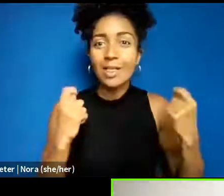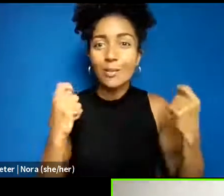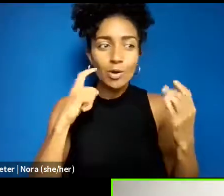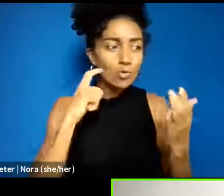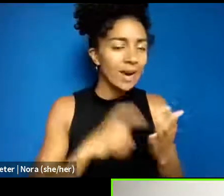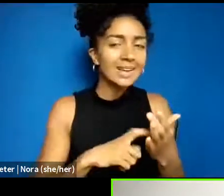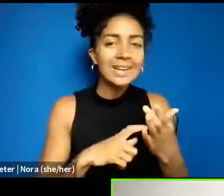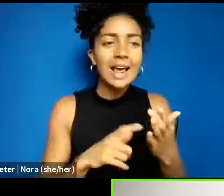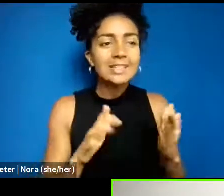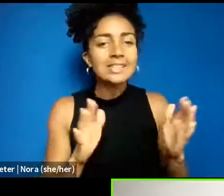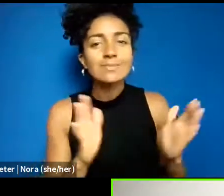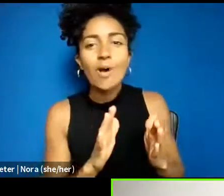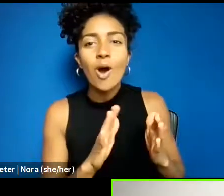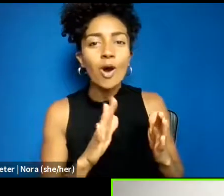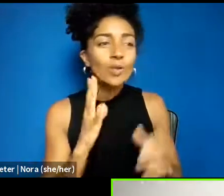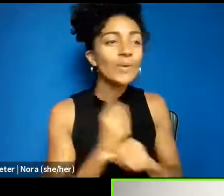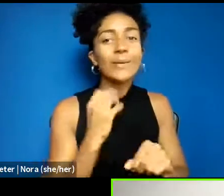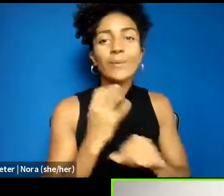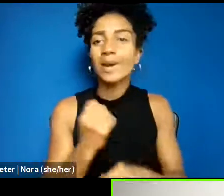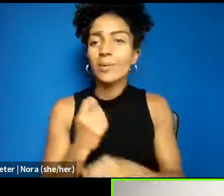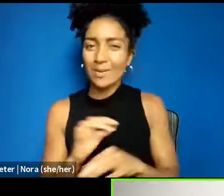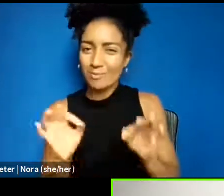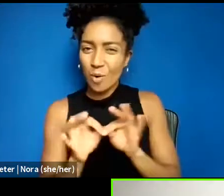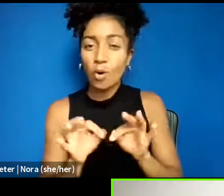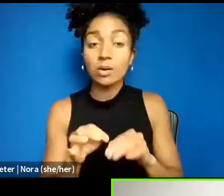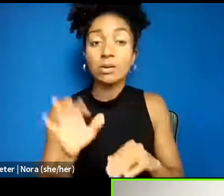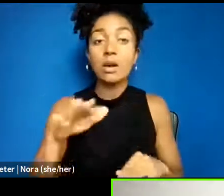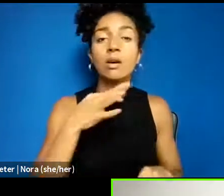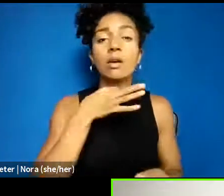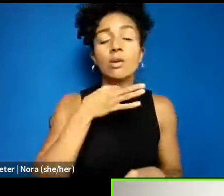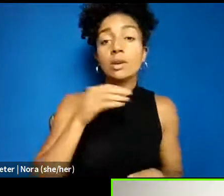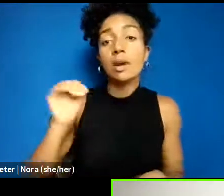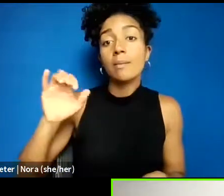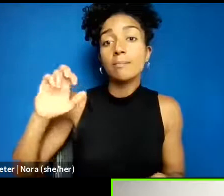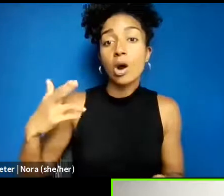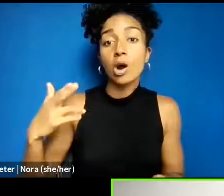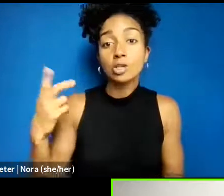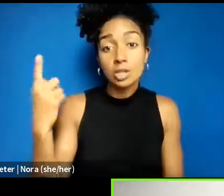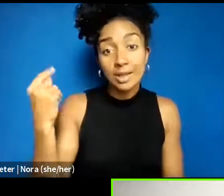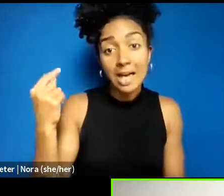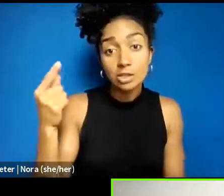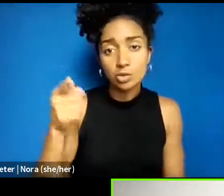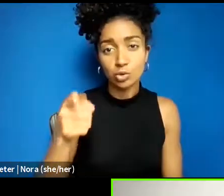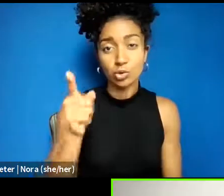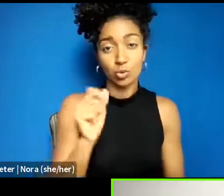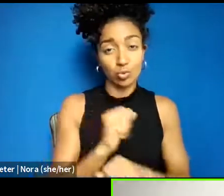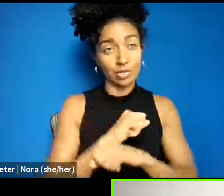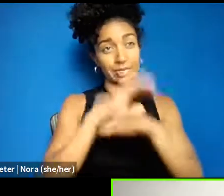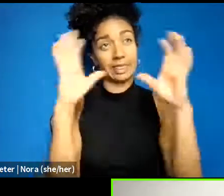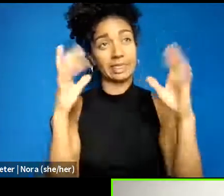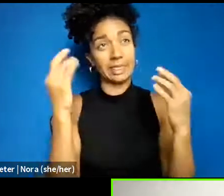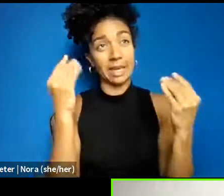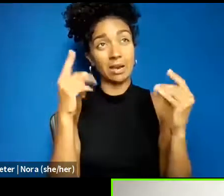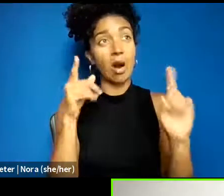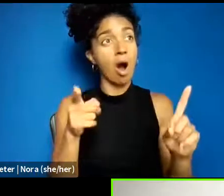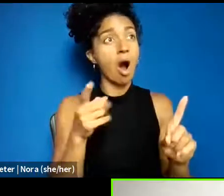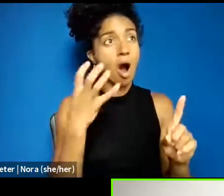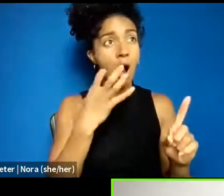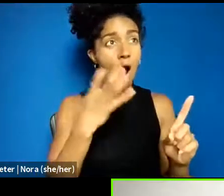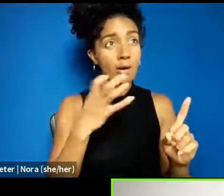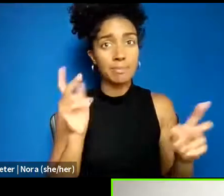In March of last year, did you think that so many people would be talking about anti-racism?